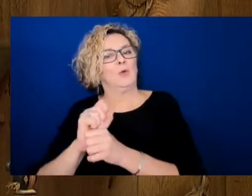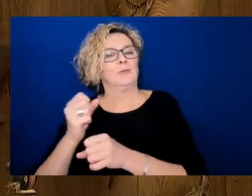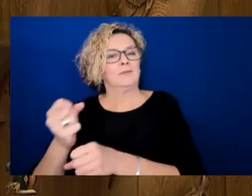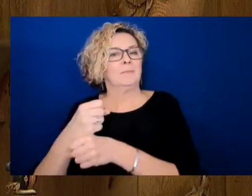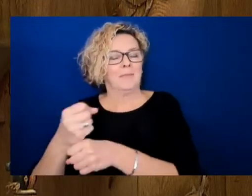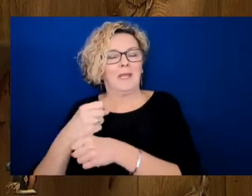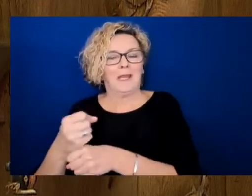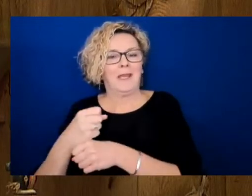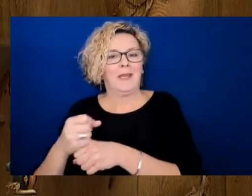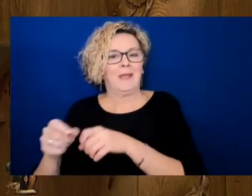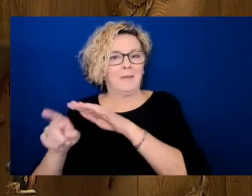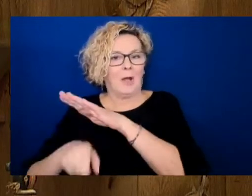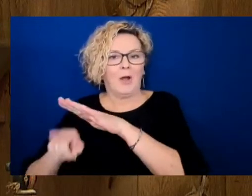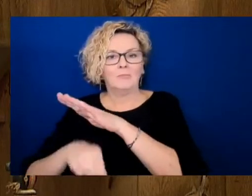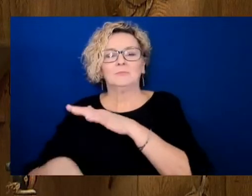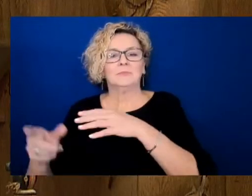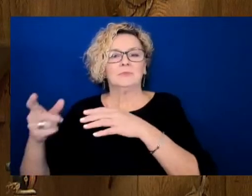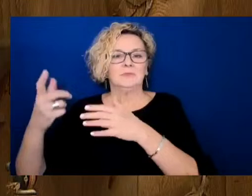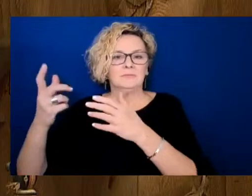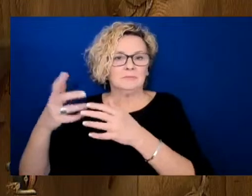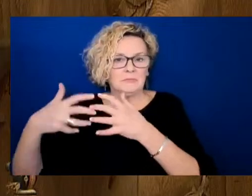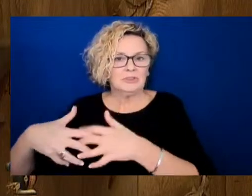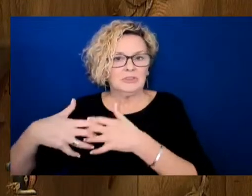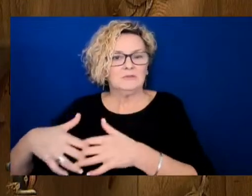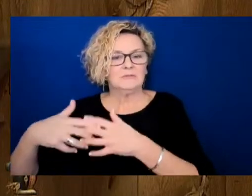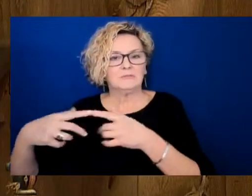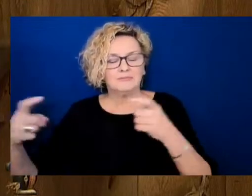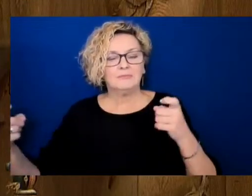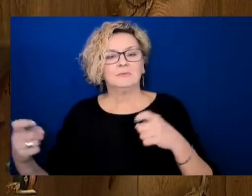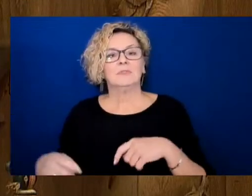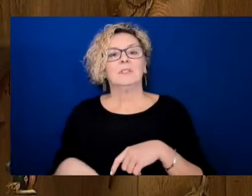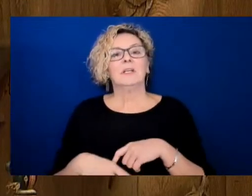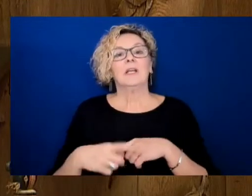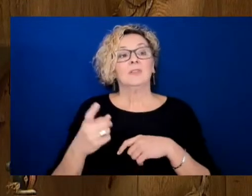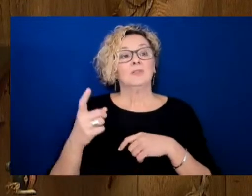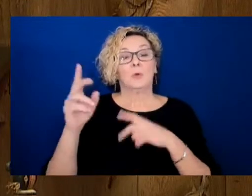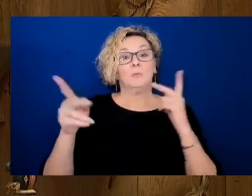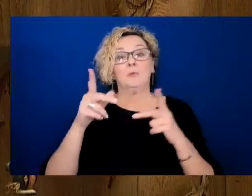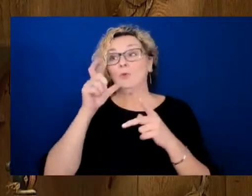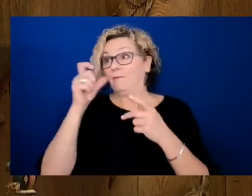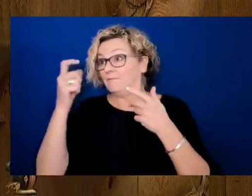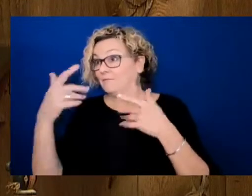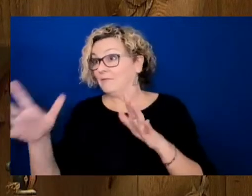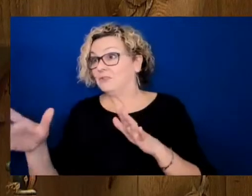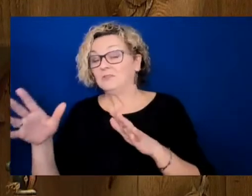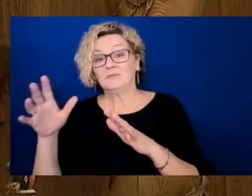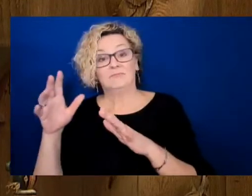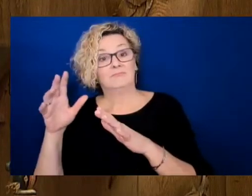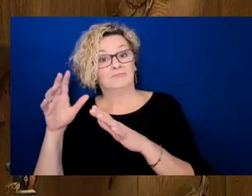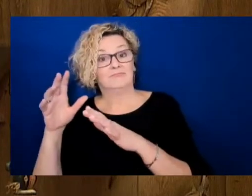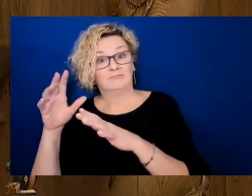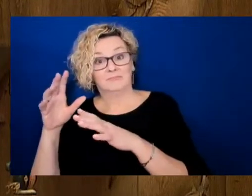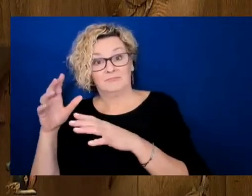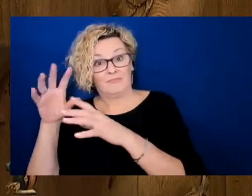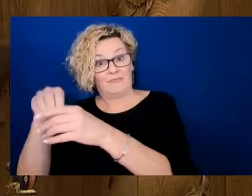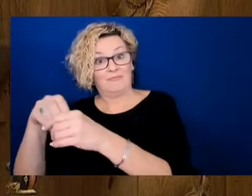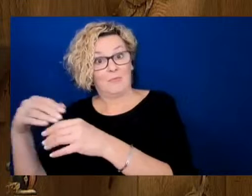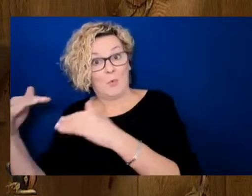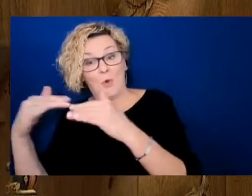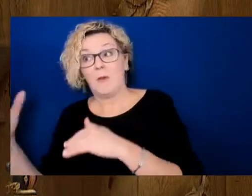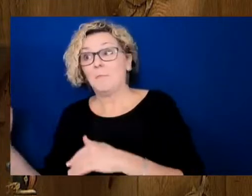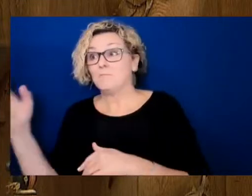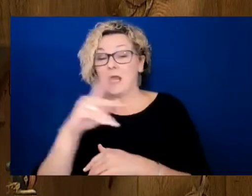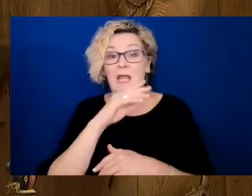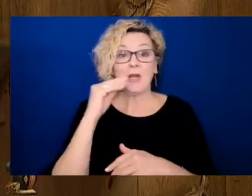housing was even greater as returning veterans looked to rebuild lives interrupted by military service. Once